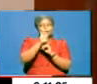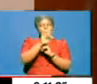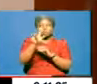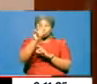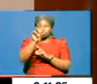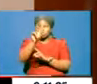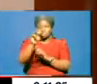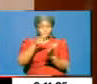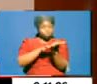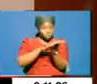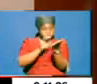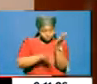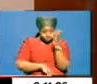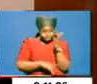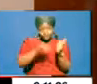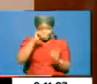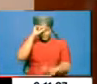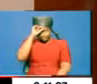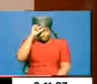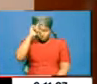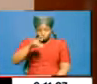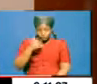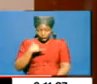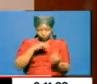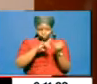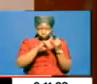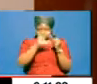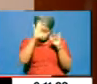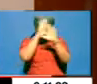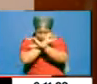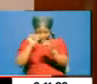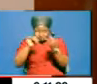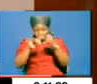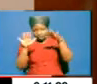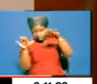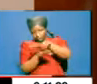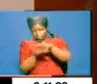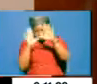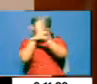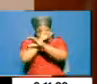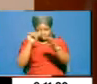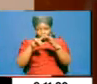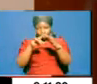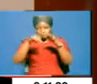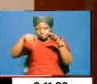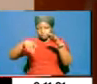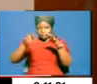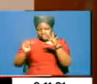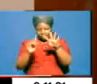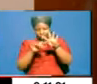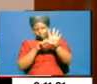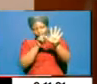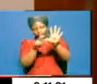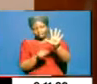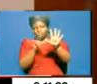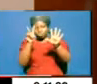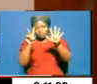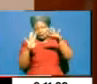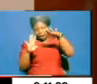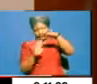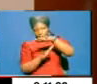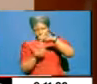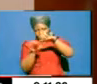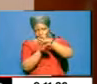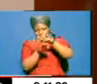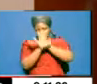the executive be comprised of the President, a Deputy President, Prime Minister and his two deputies, as well as Cabinet Ministers